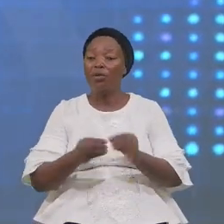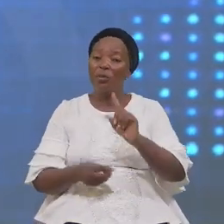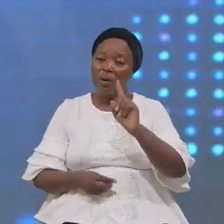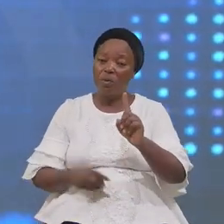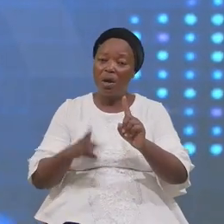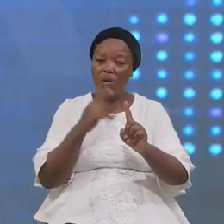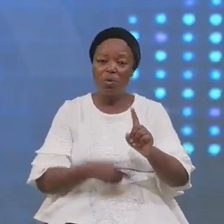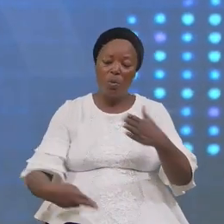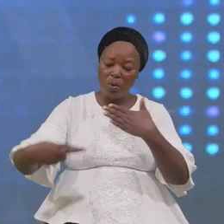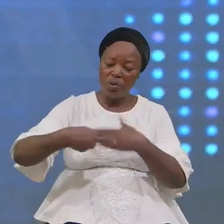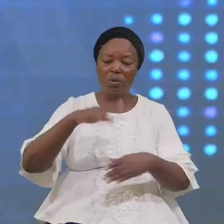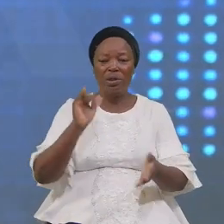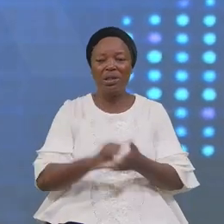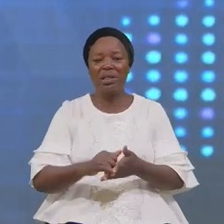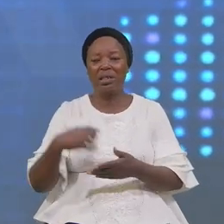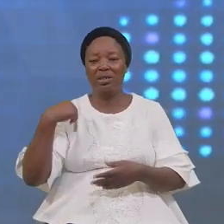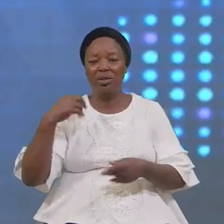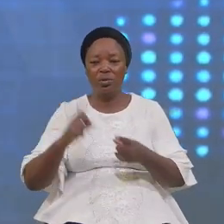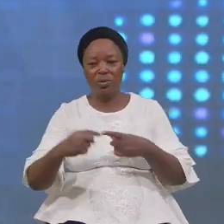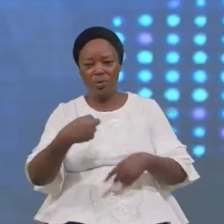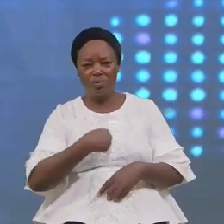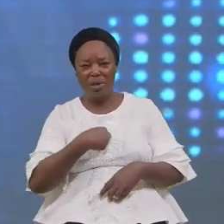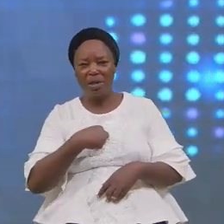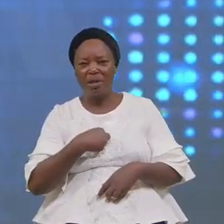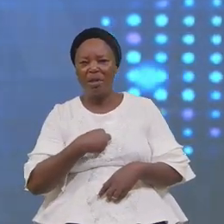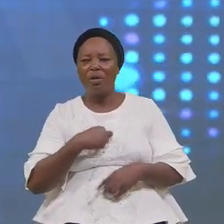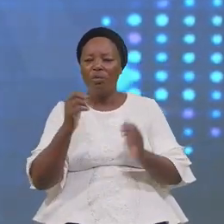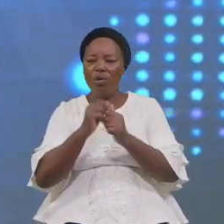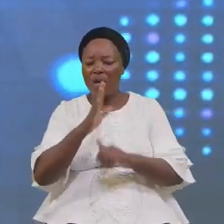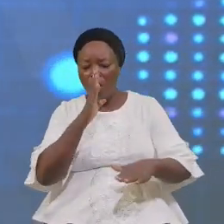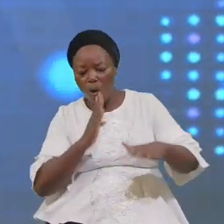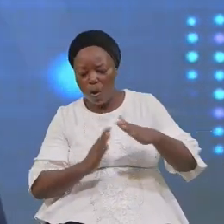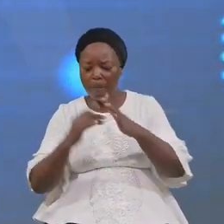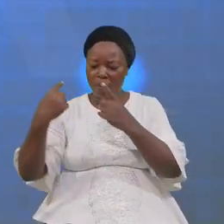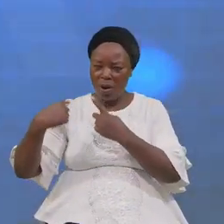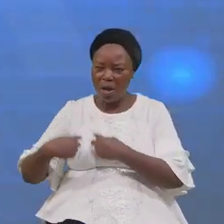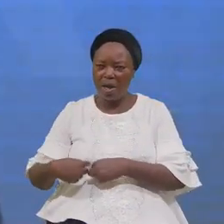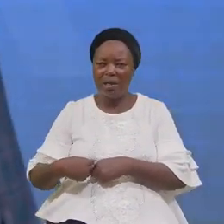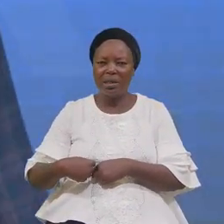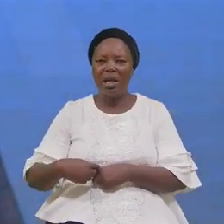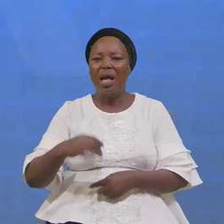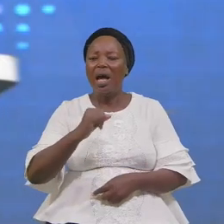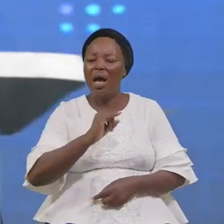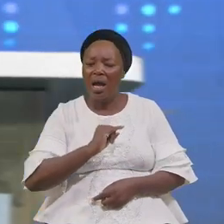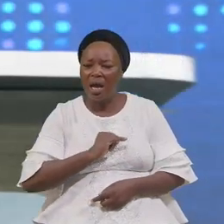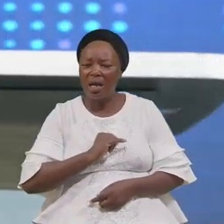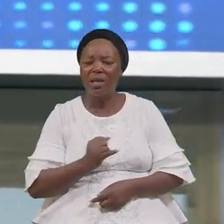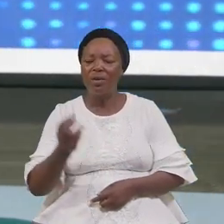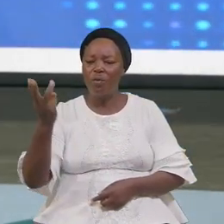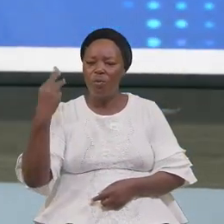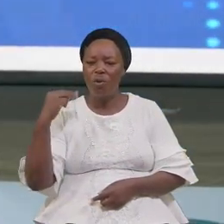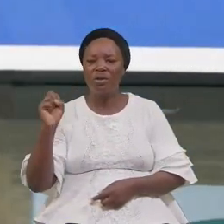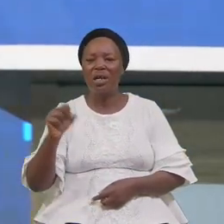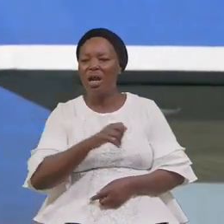return the shirt to me with a humble heart. I was a thief.